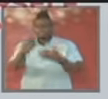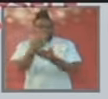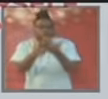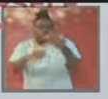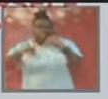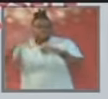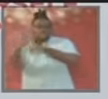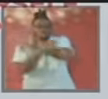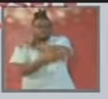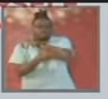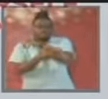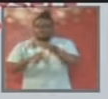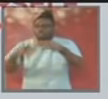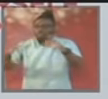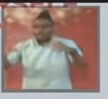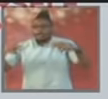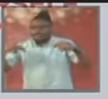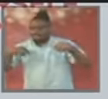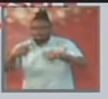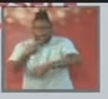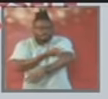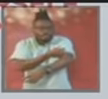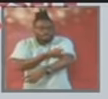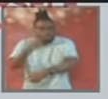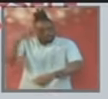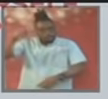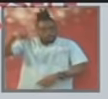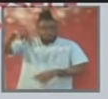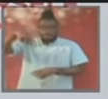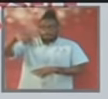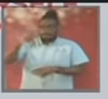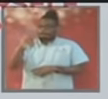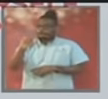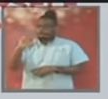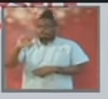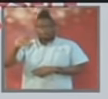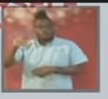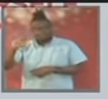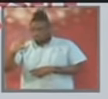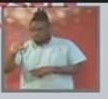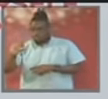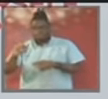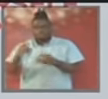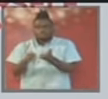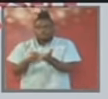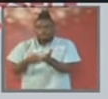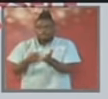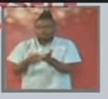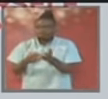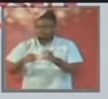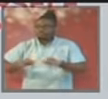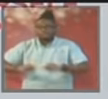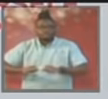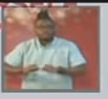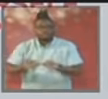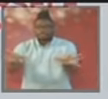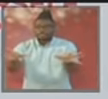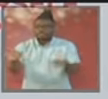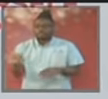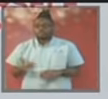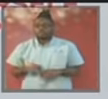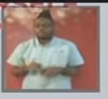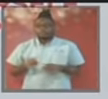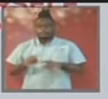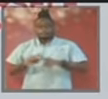polio. So there have been sporadic outbreaks. But listen to this statistic. In spite of outbreaks,